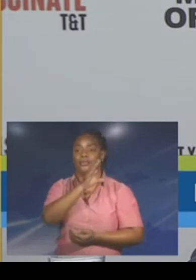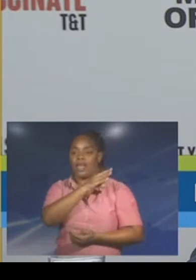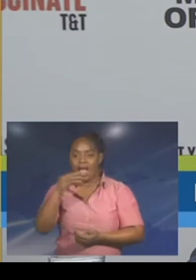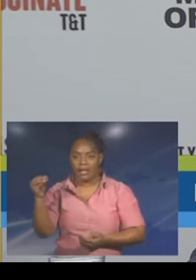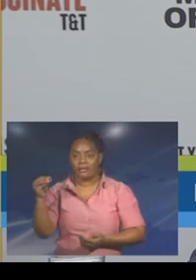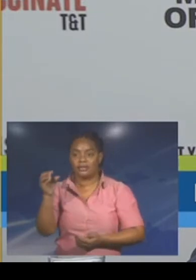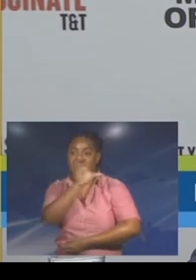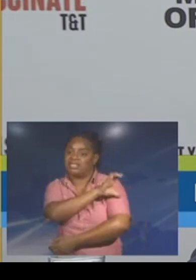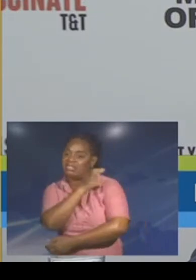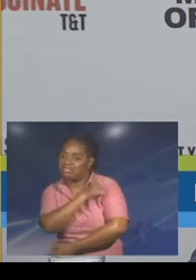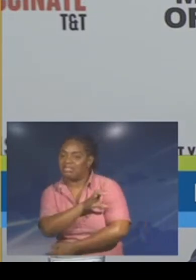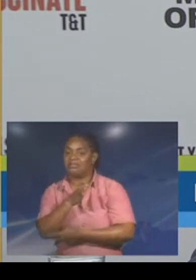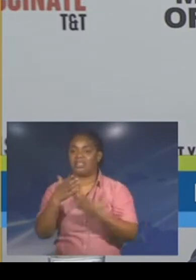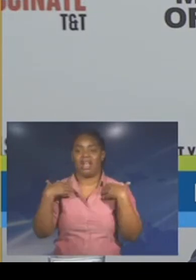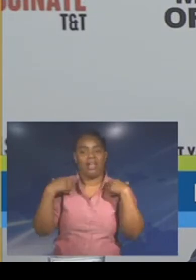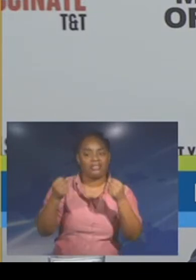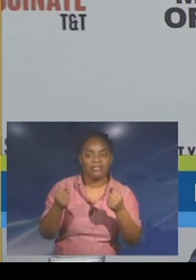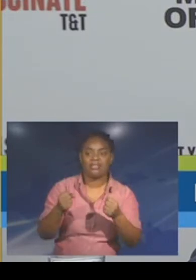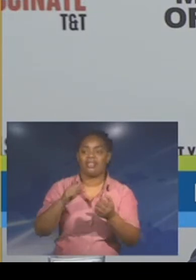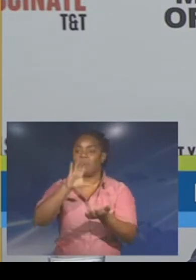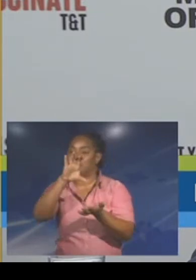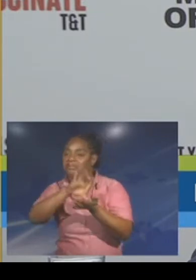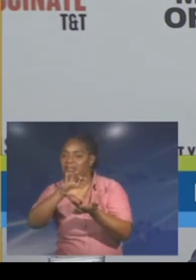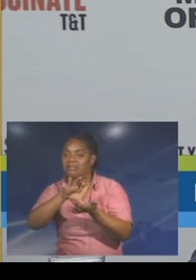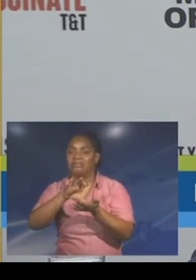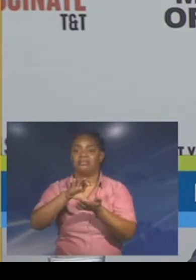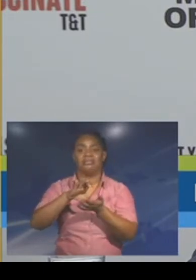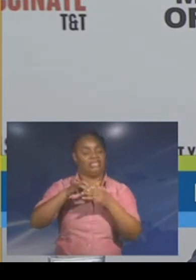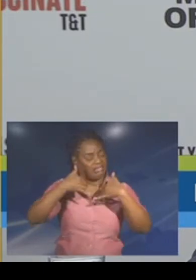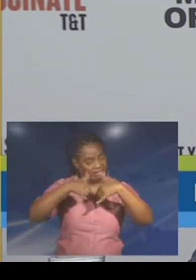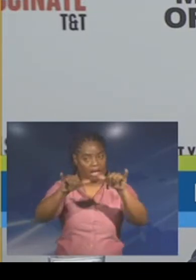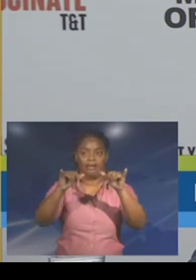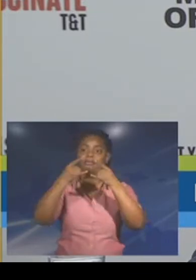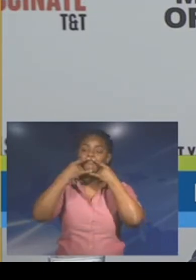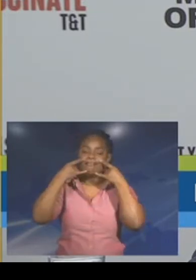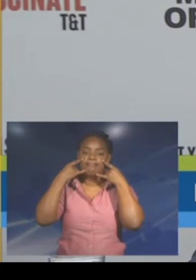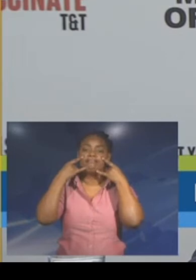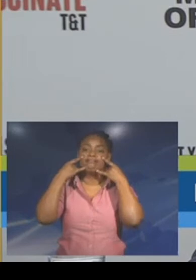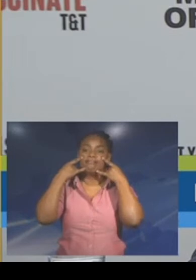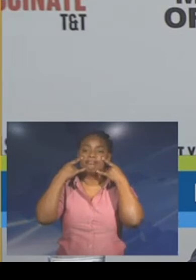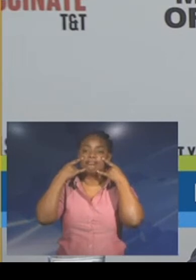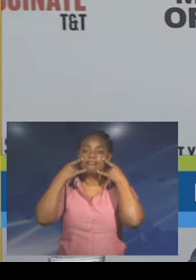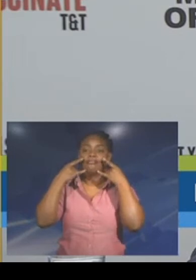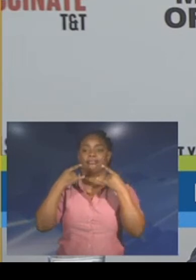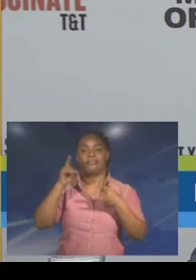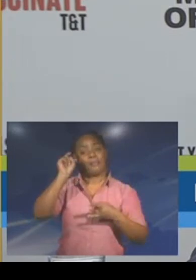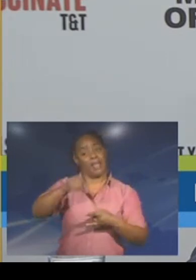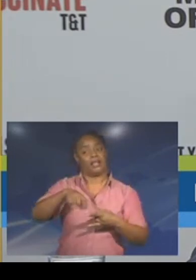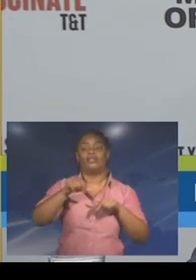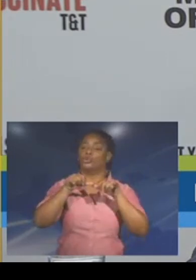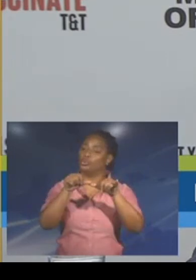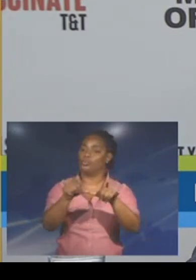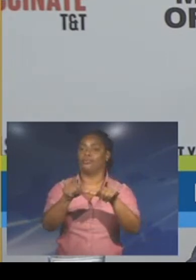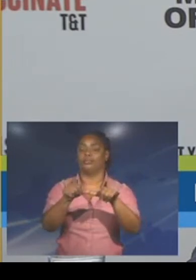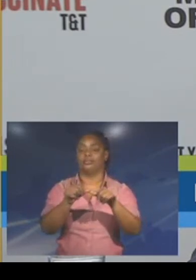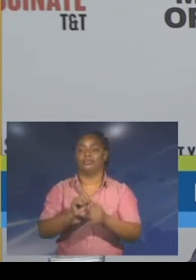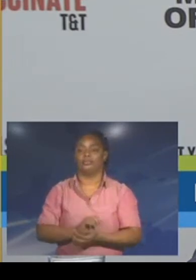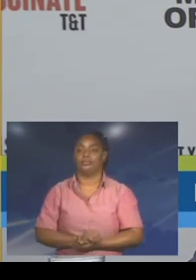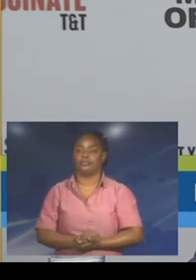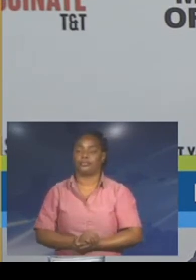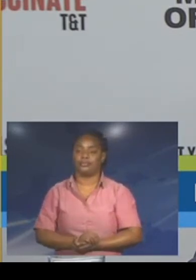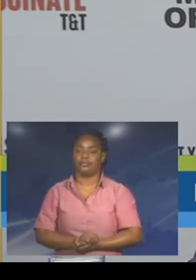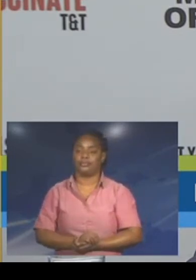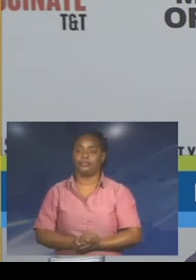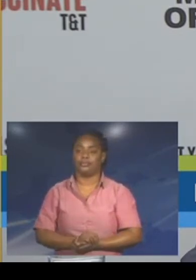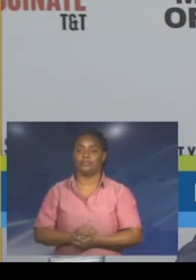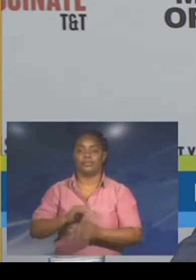clinic, a healthcare facility, masking will be required. So let's leave that aside